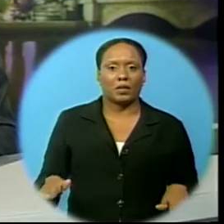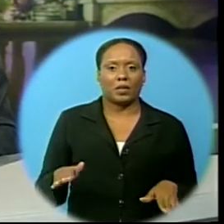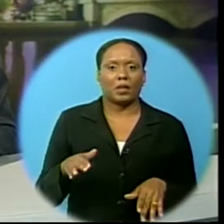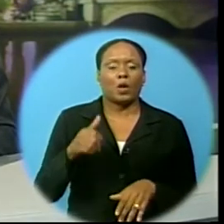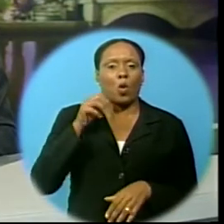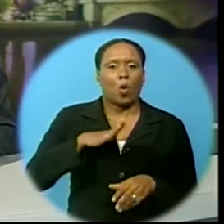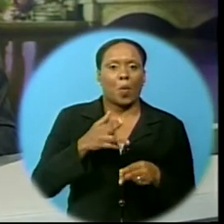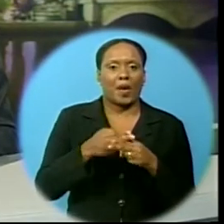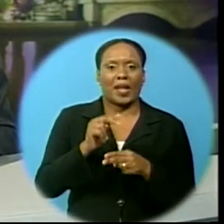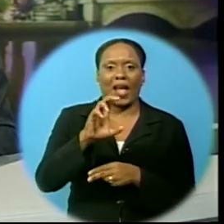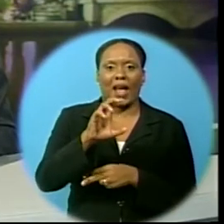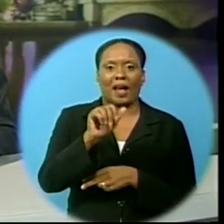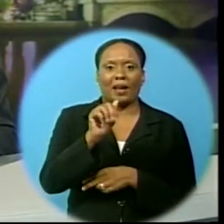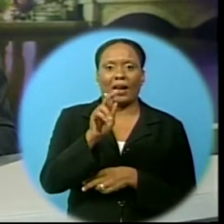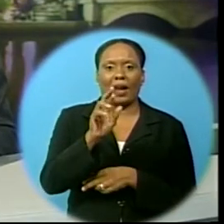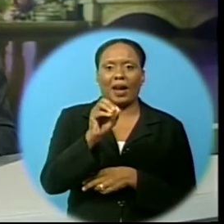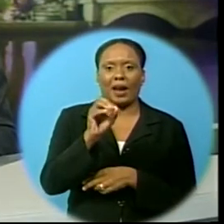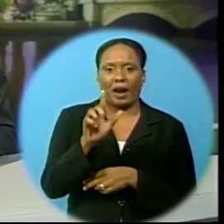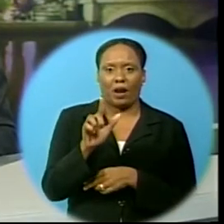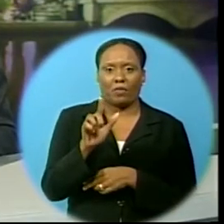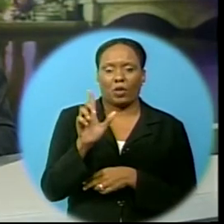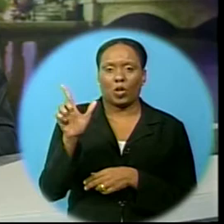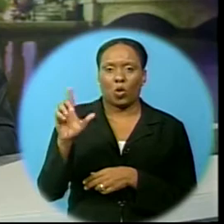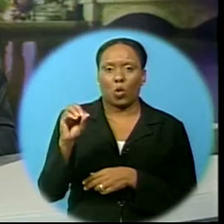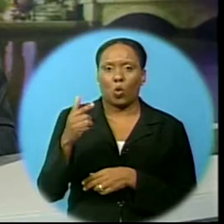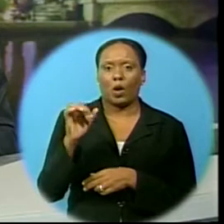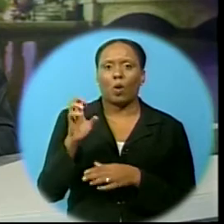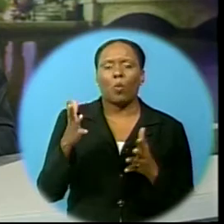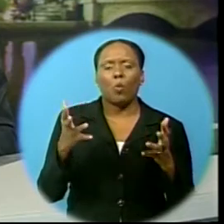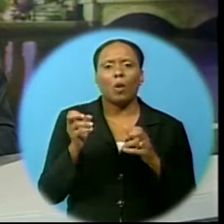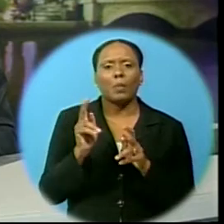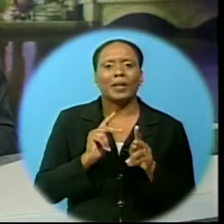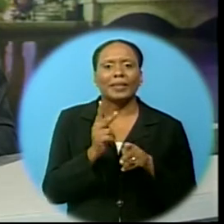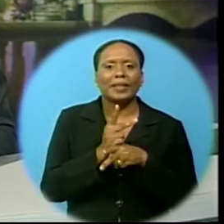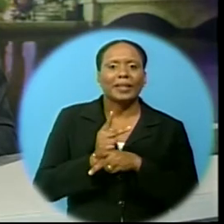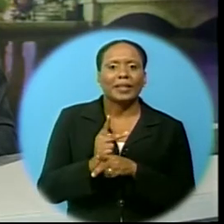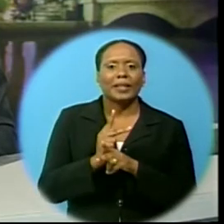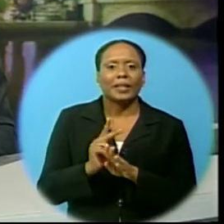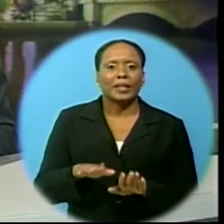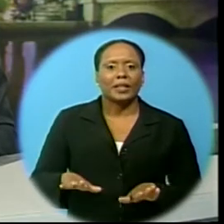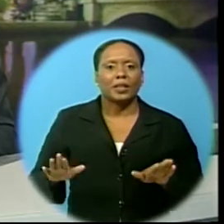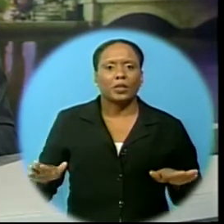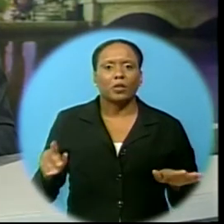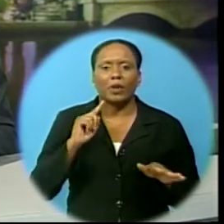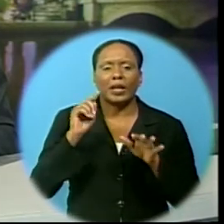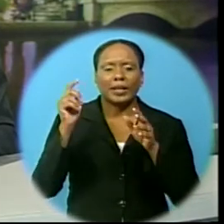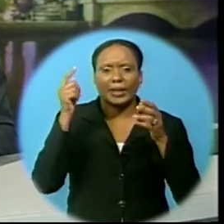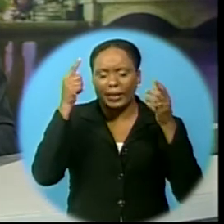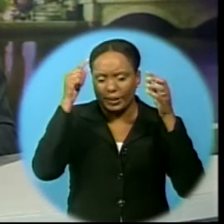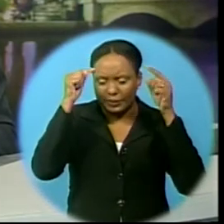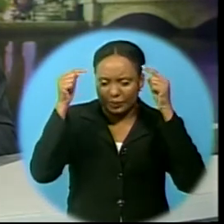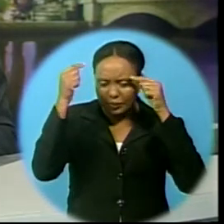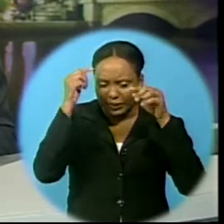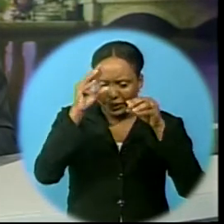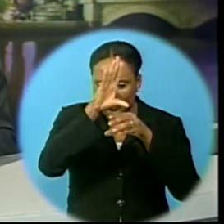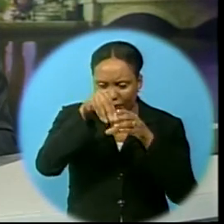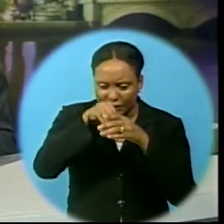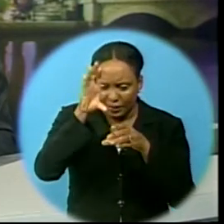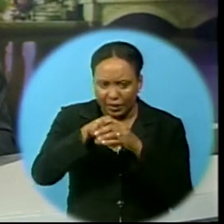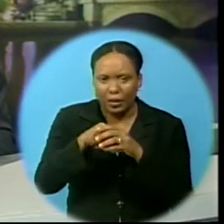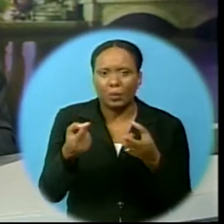says she would like to see more early childhood care providers, both in the private and public sectors, collaborating on these